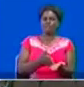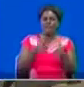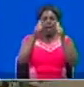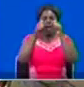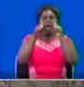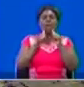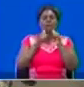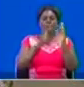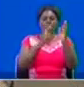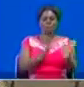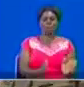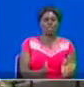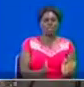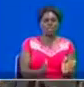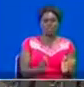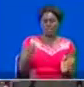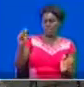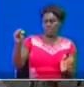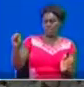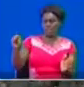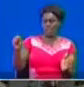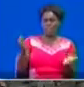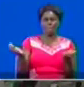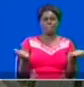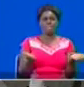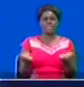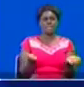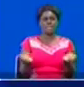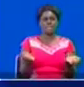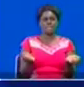I'll be a Gina, KTN Business.